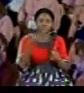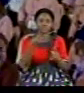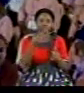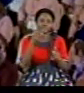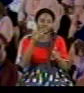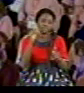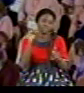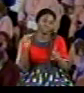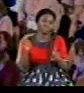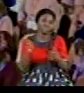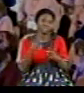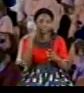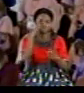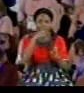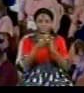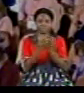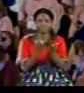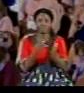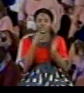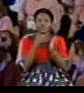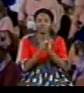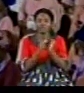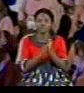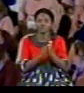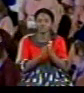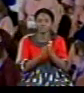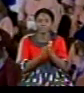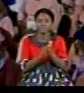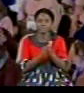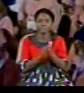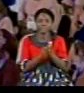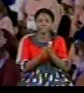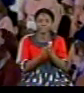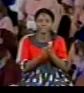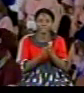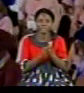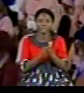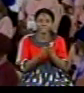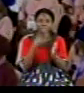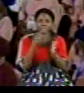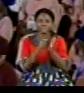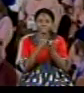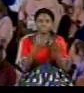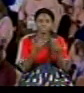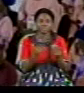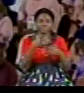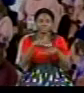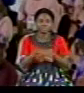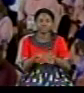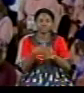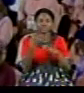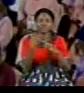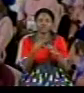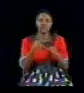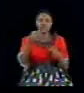this pain in his heart for quite a long time, but tonight, the God of full